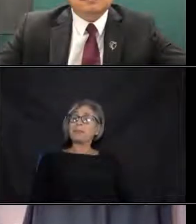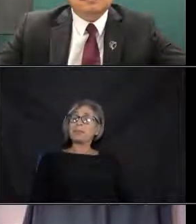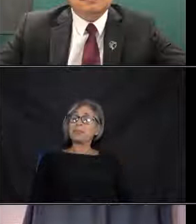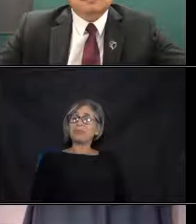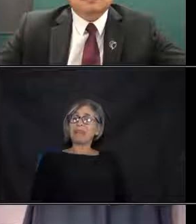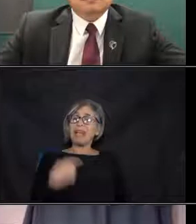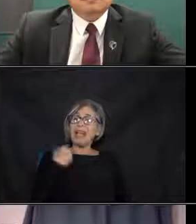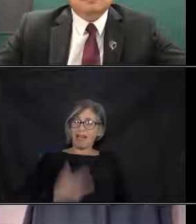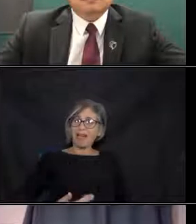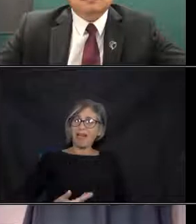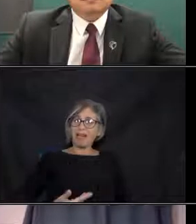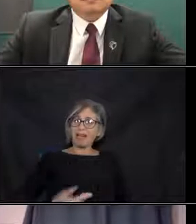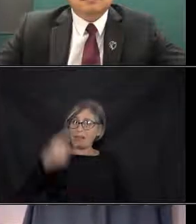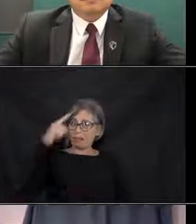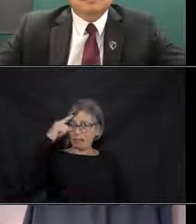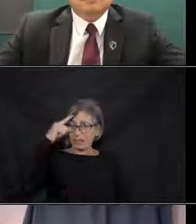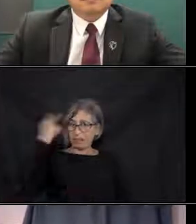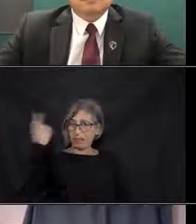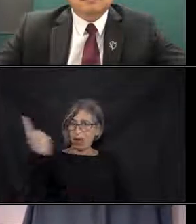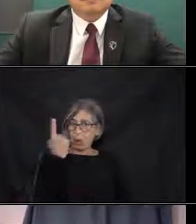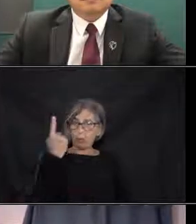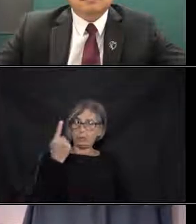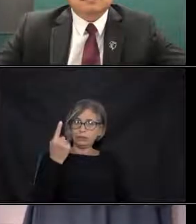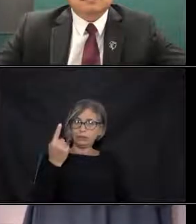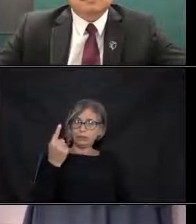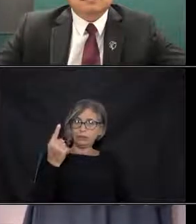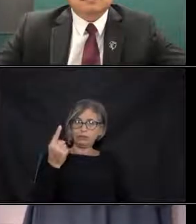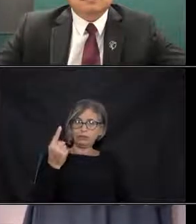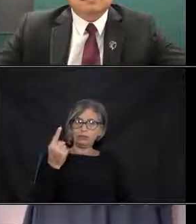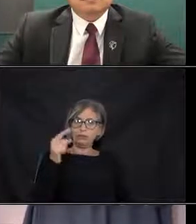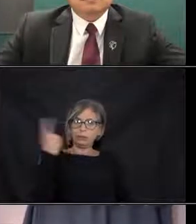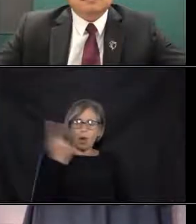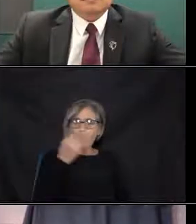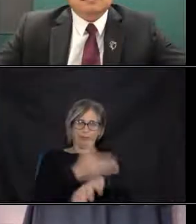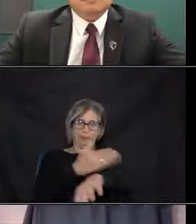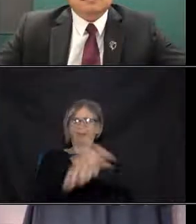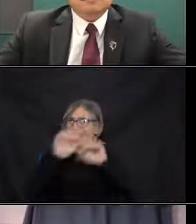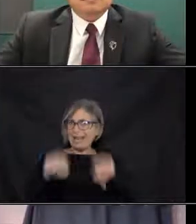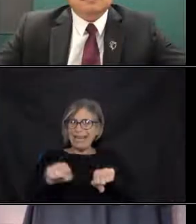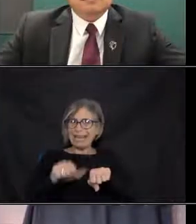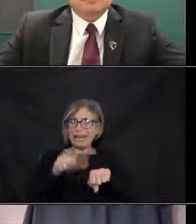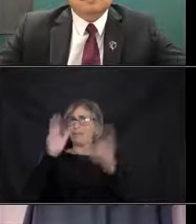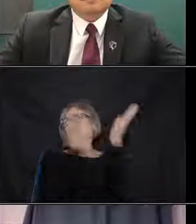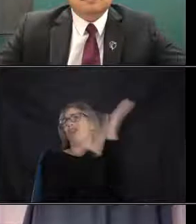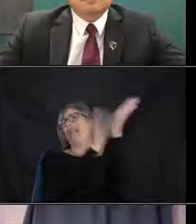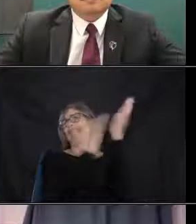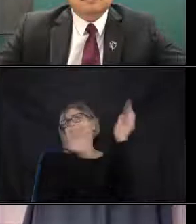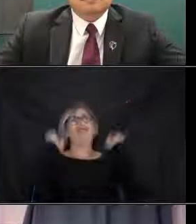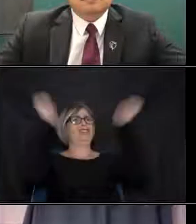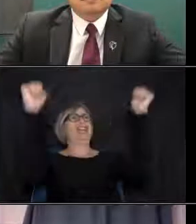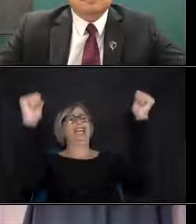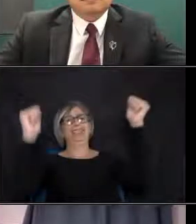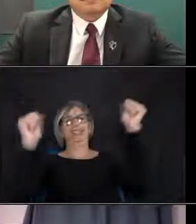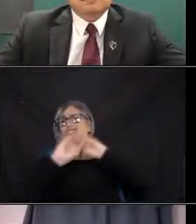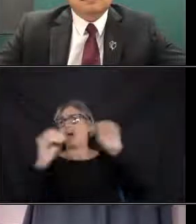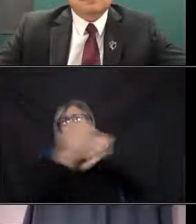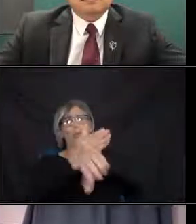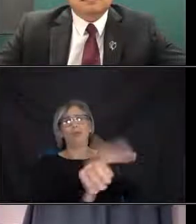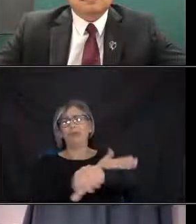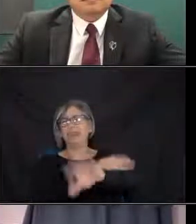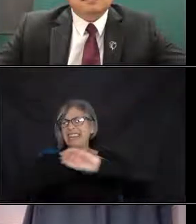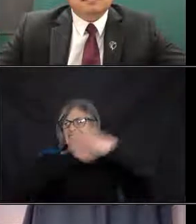know, I think there's always room for improvement. I'm not, you know, praising you and commending you as if there's